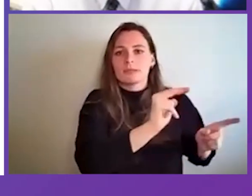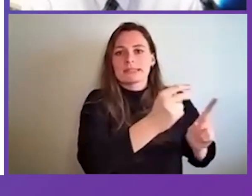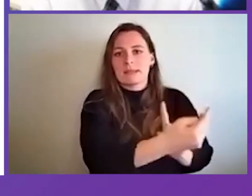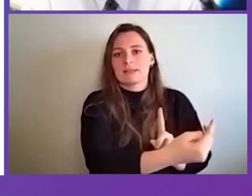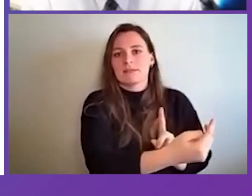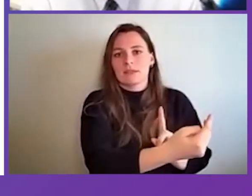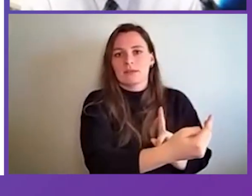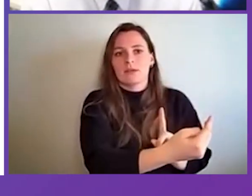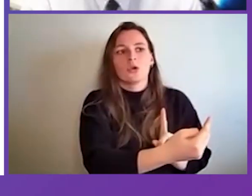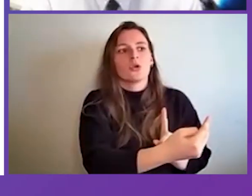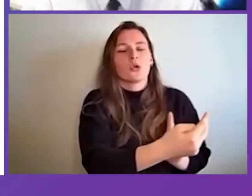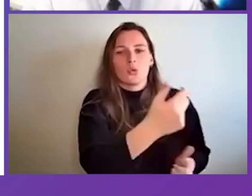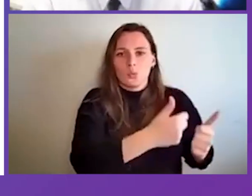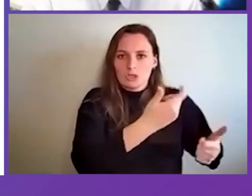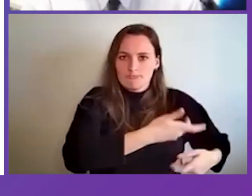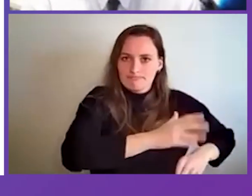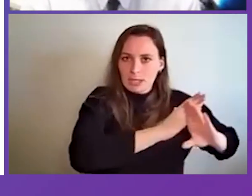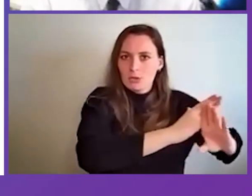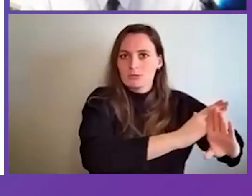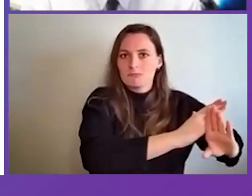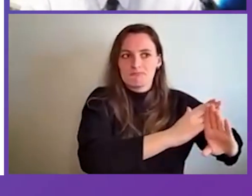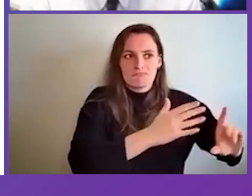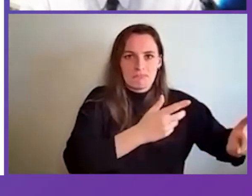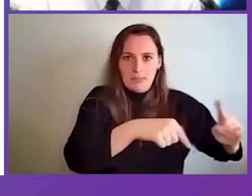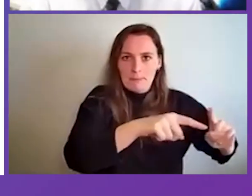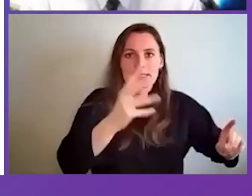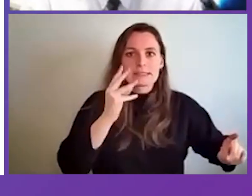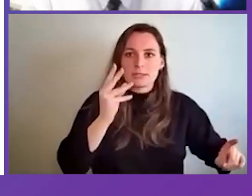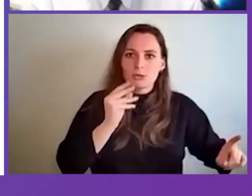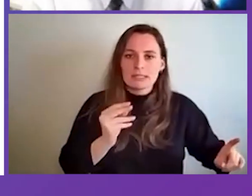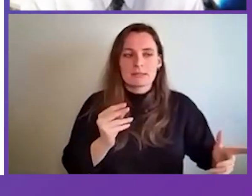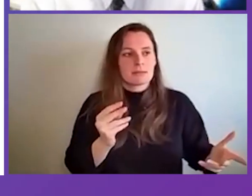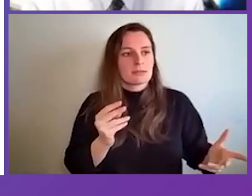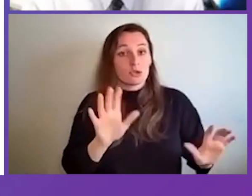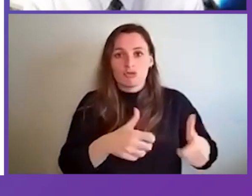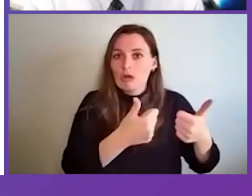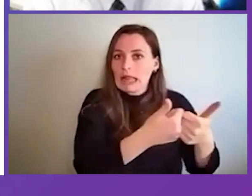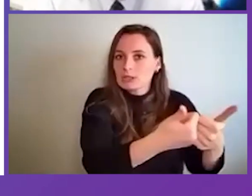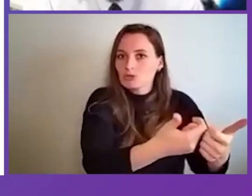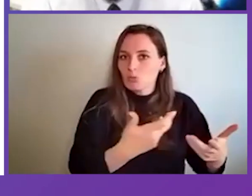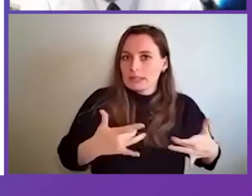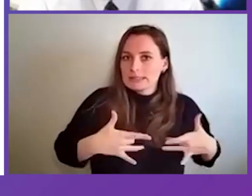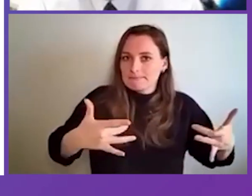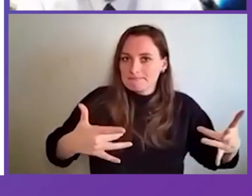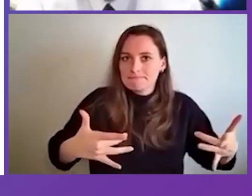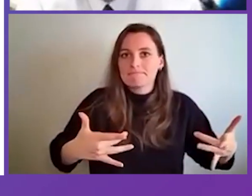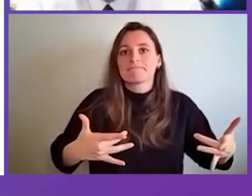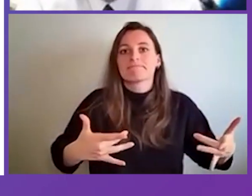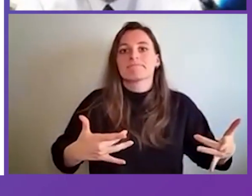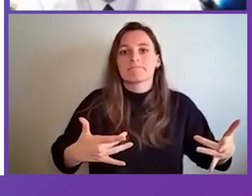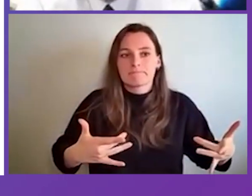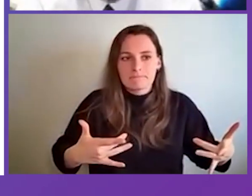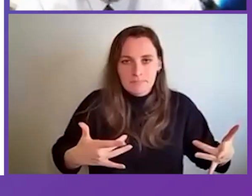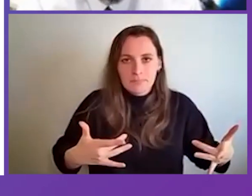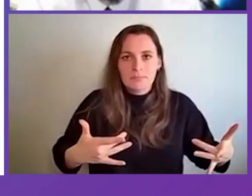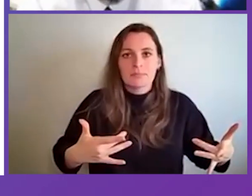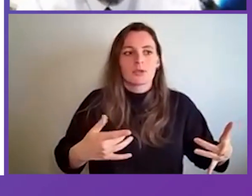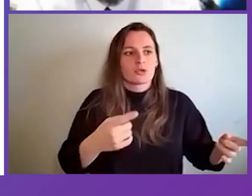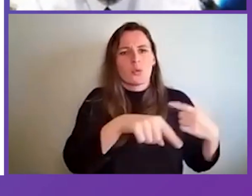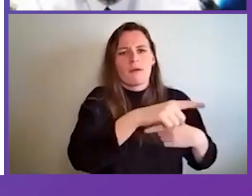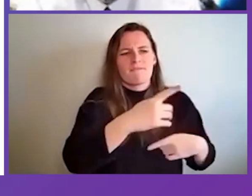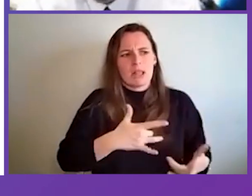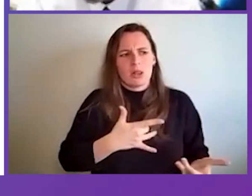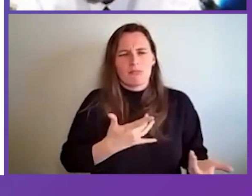in place and the difficulties they experience, perhaps that they think may be leading to some of the wheelchair damage that we